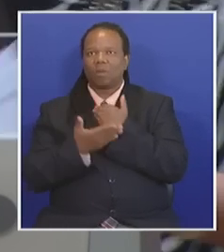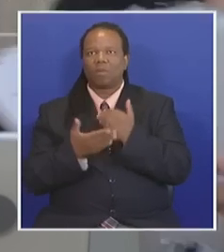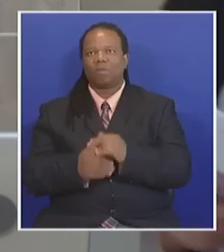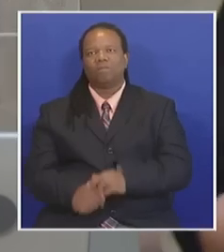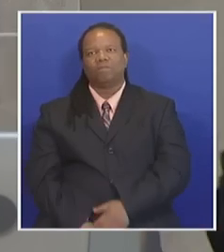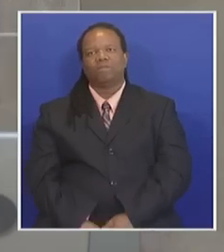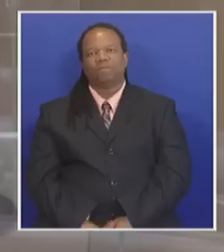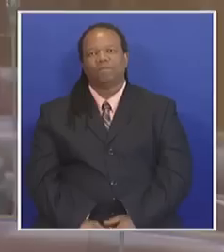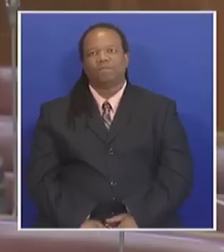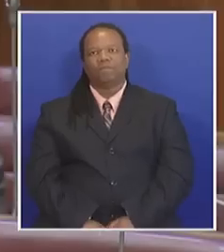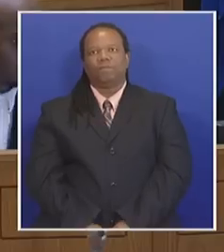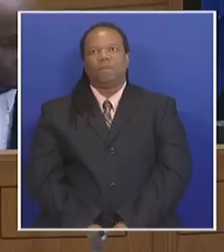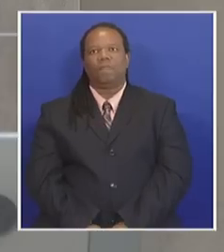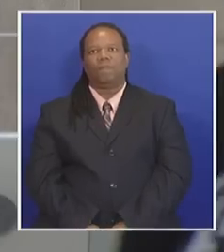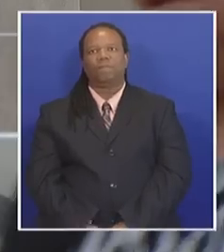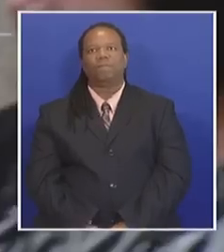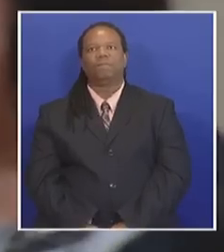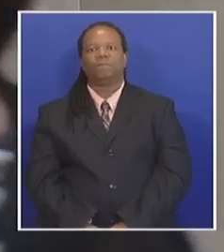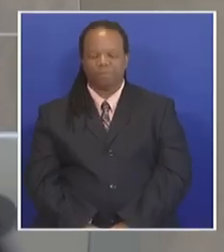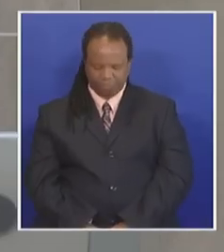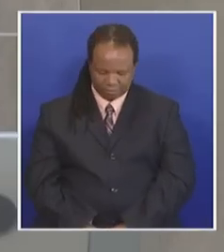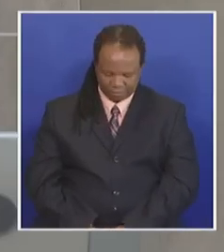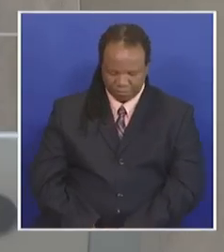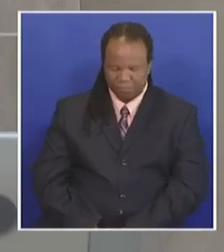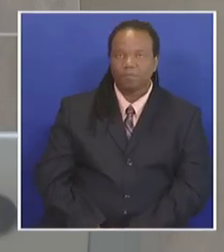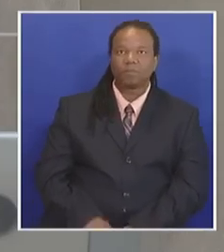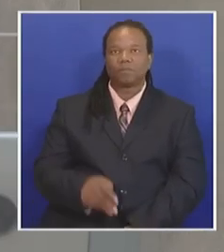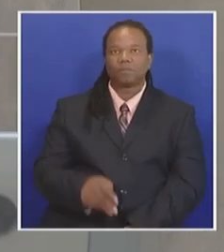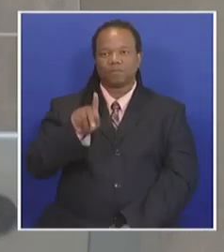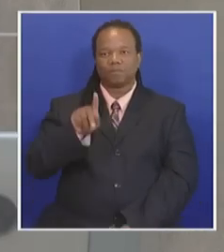you. The Honorable Kaula.